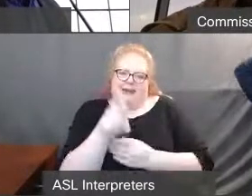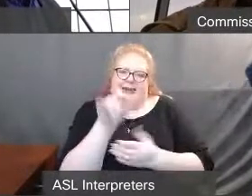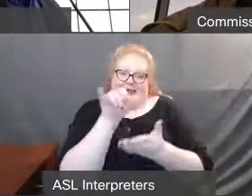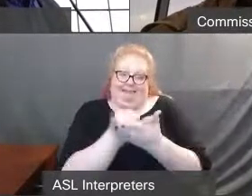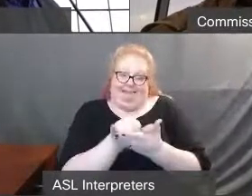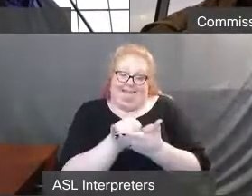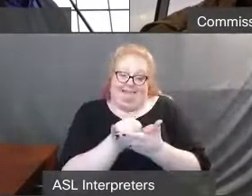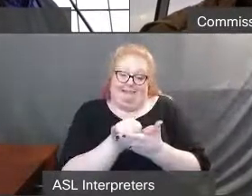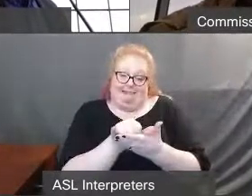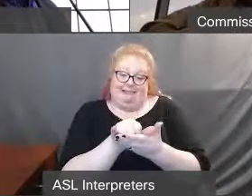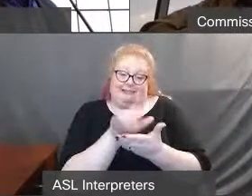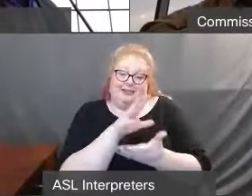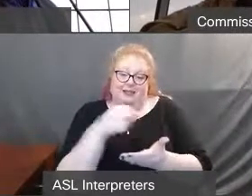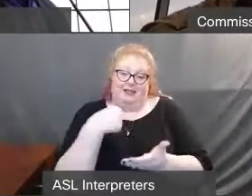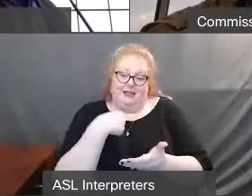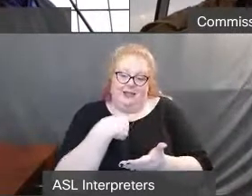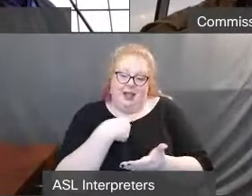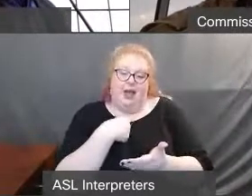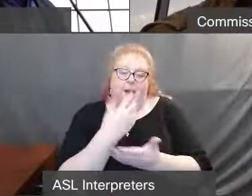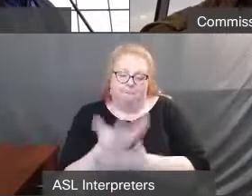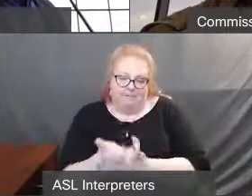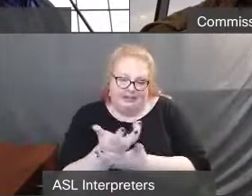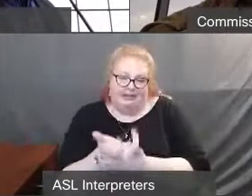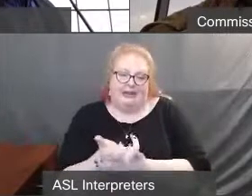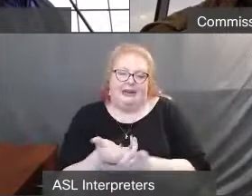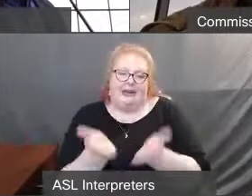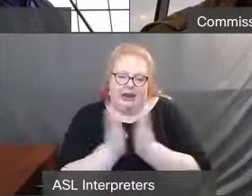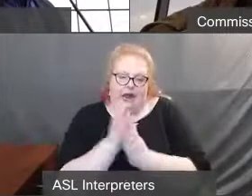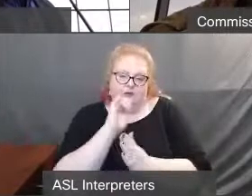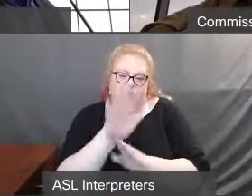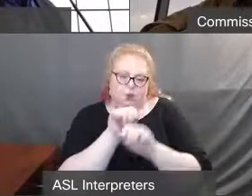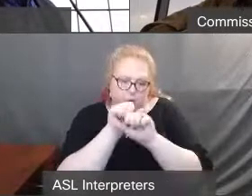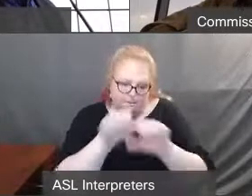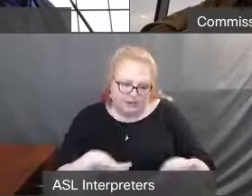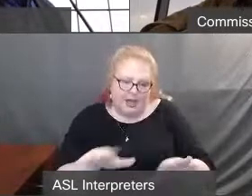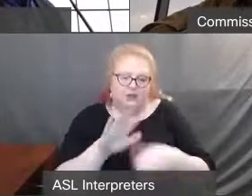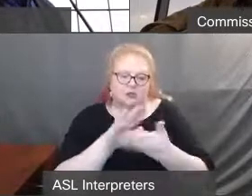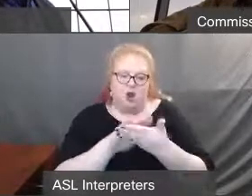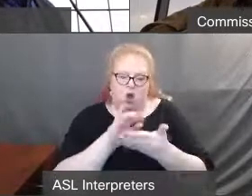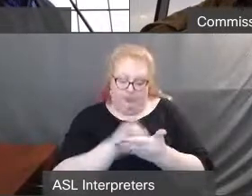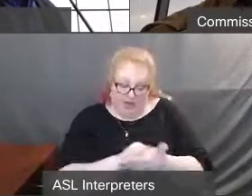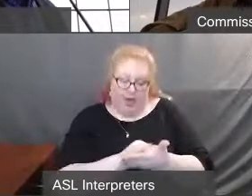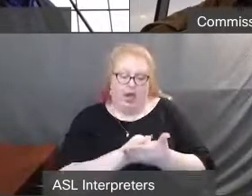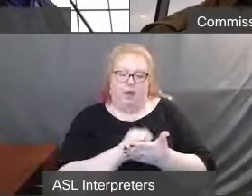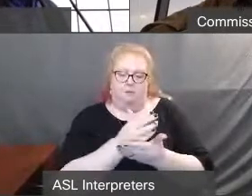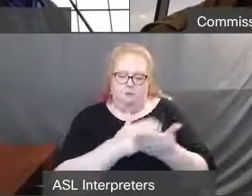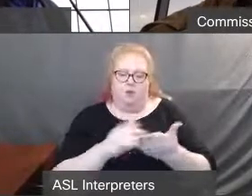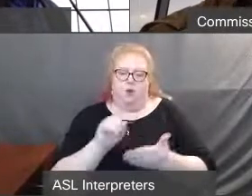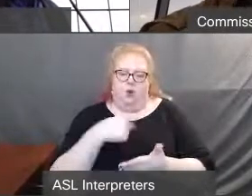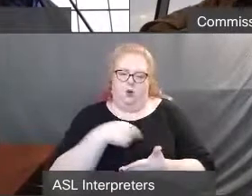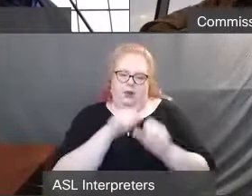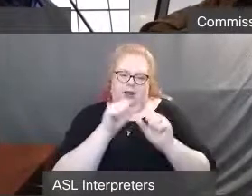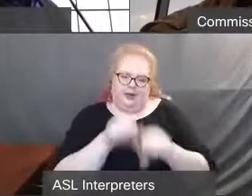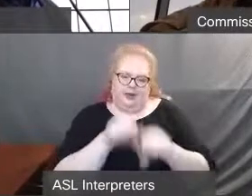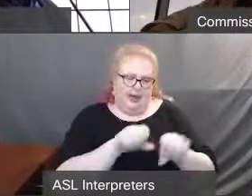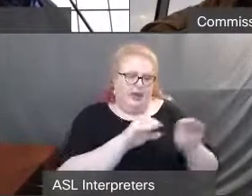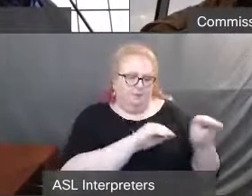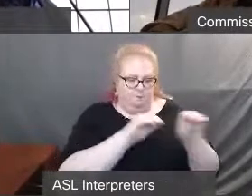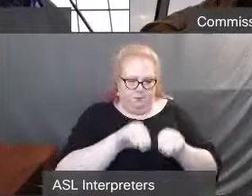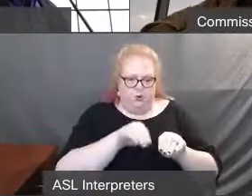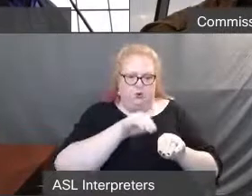I'm pleading and asking for your blessing on that so that we can just move dirt from one side to the